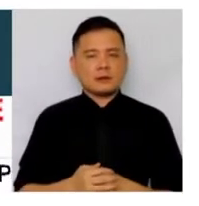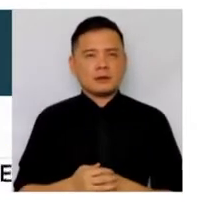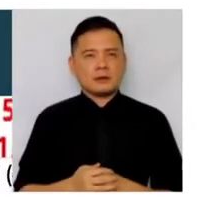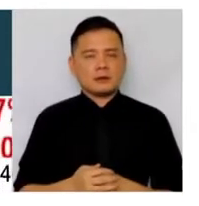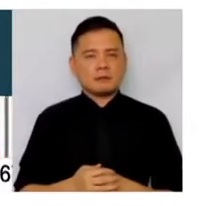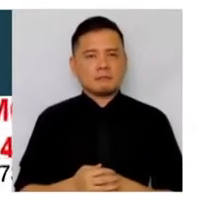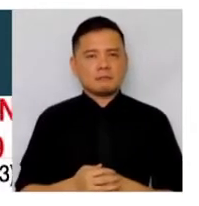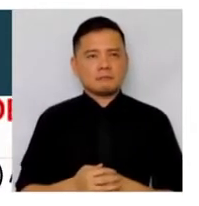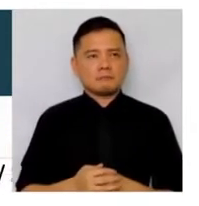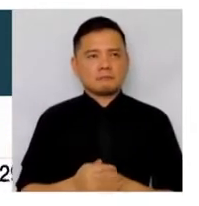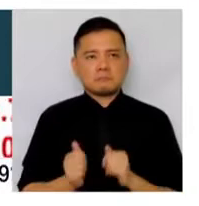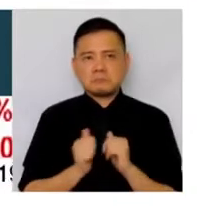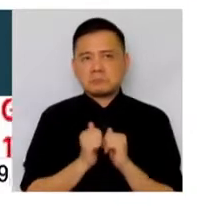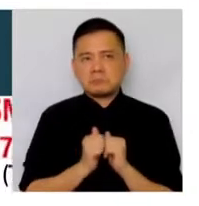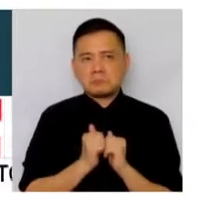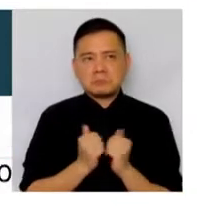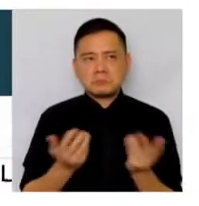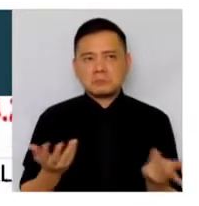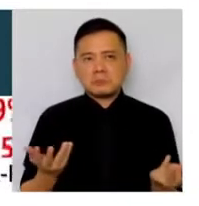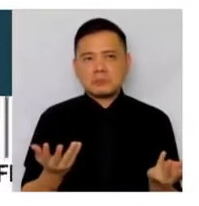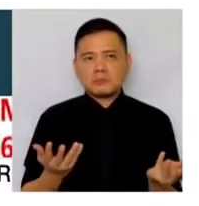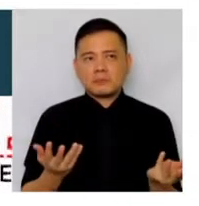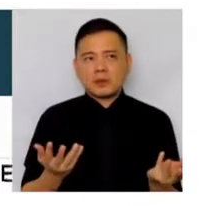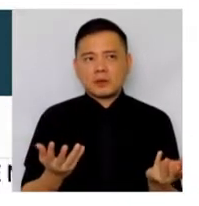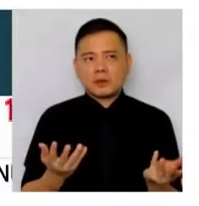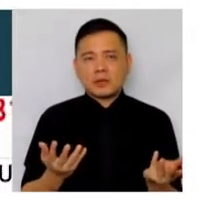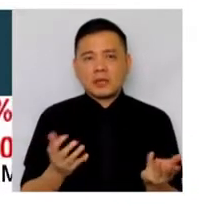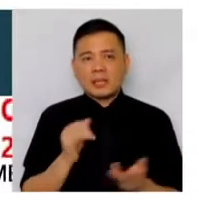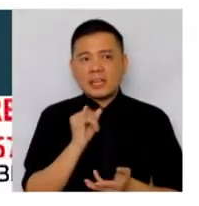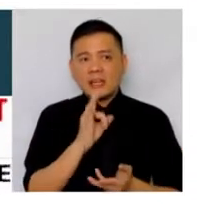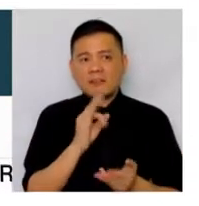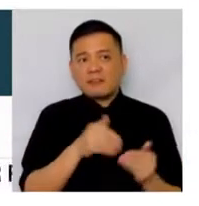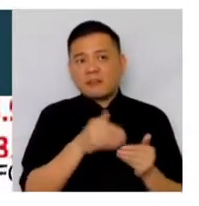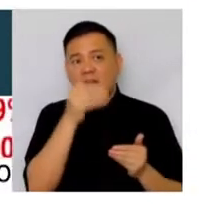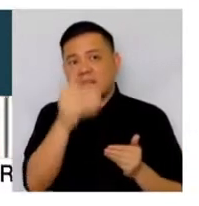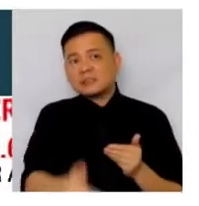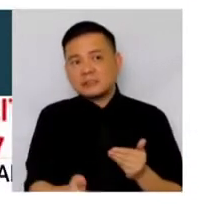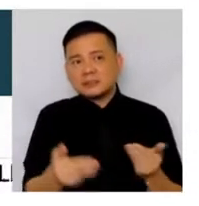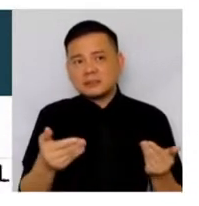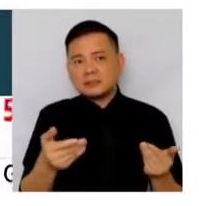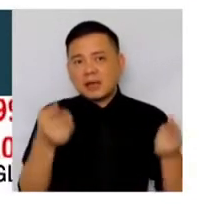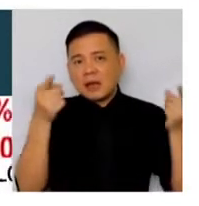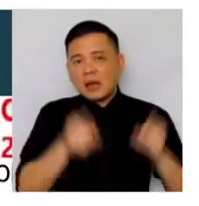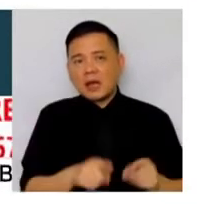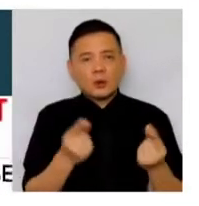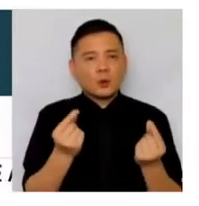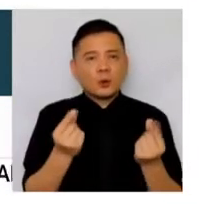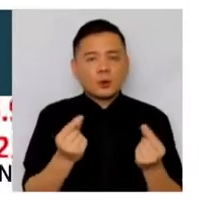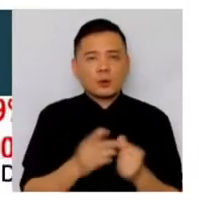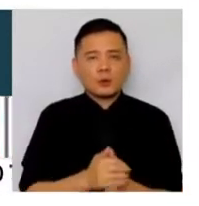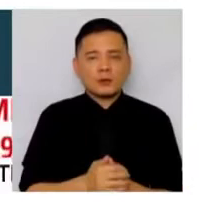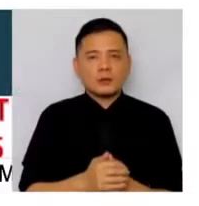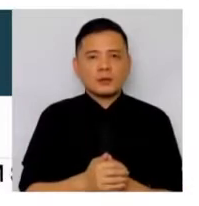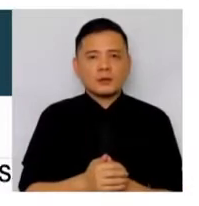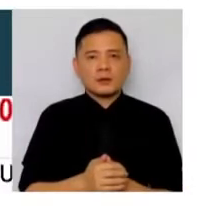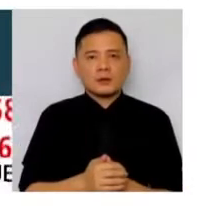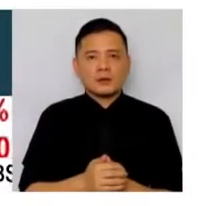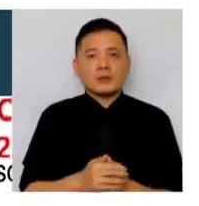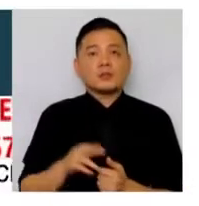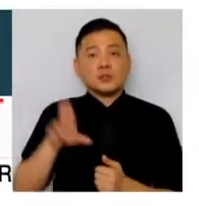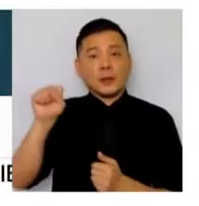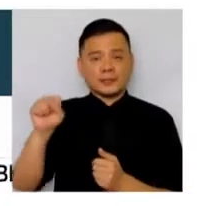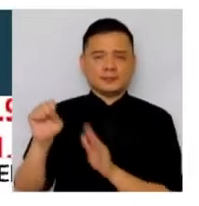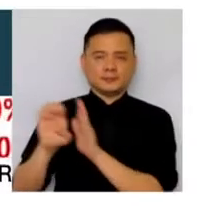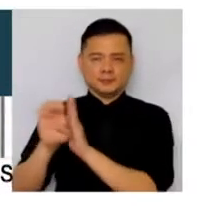what's going to be the point of escalation there? What's going to happen next? I mean, all these forces, take the U.S., for example, who have